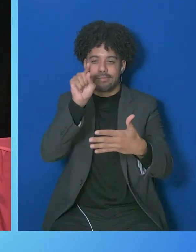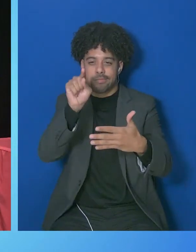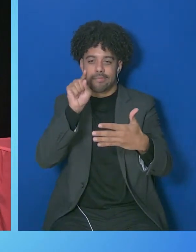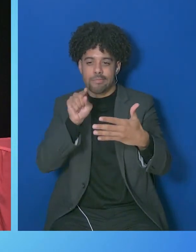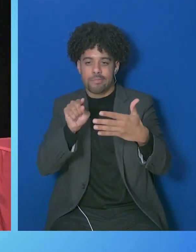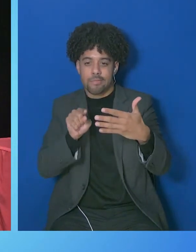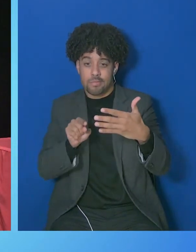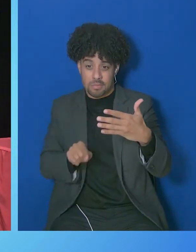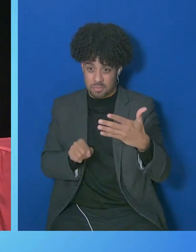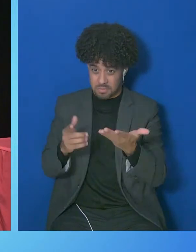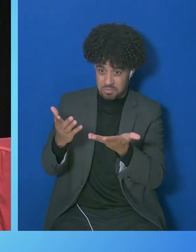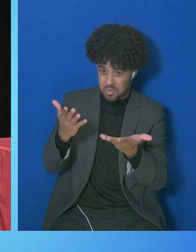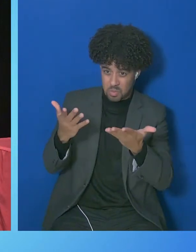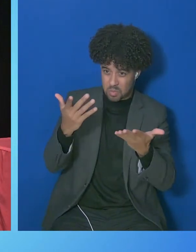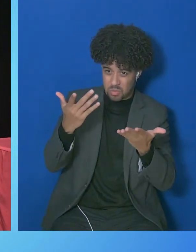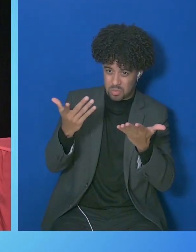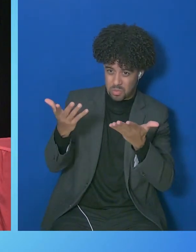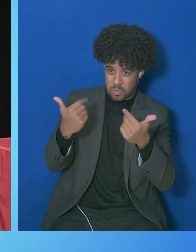ACDHH board calendar.